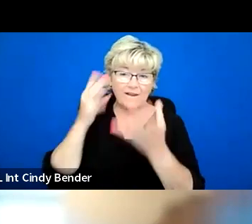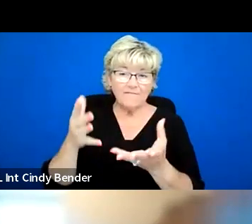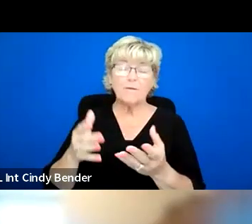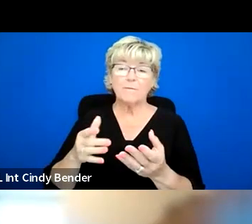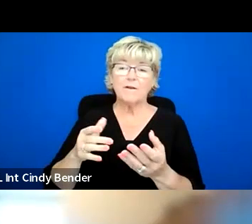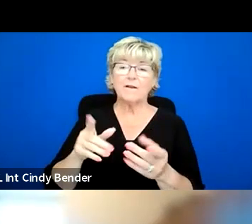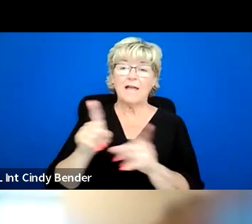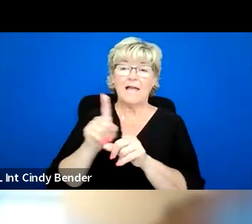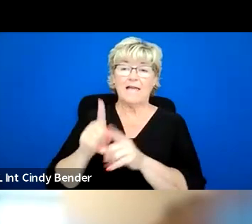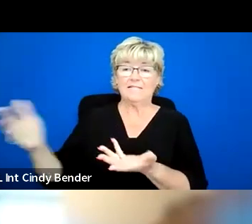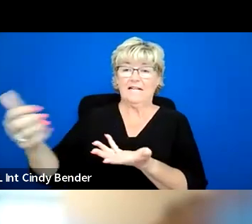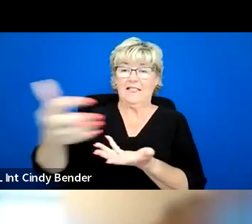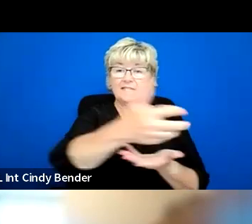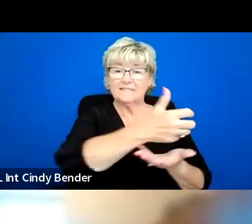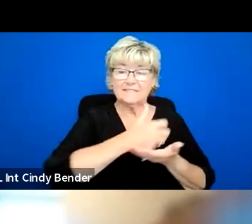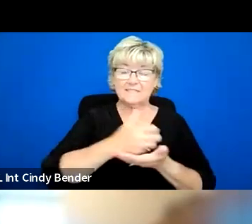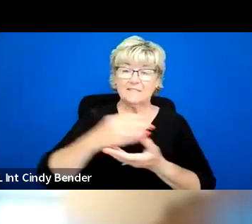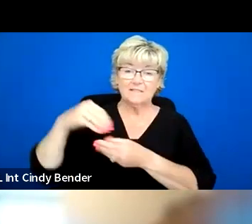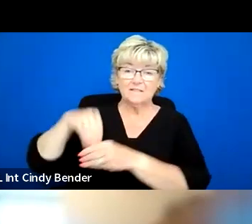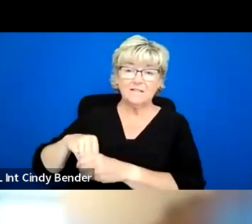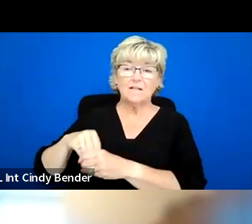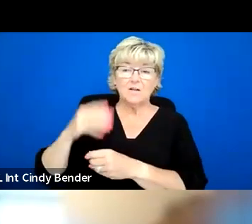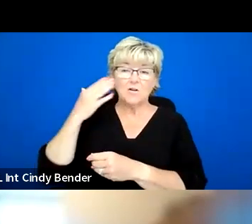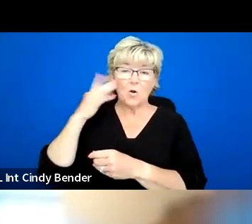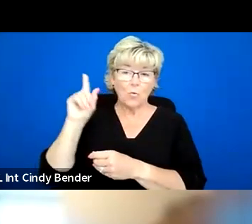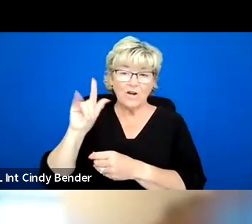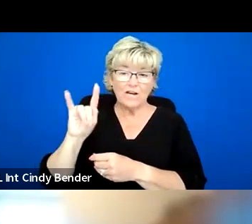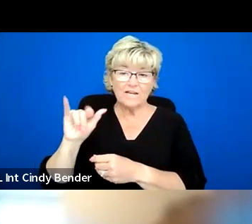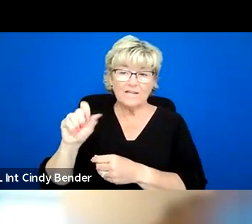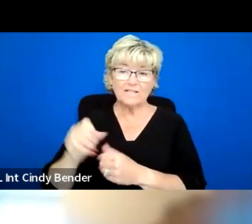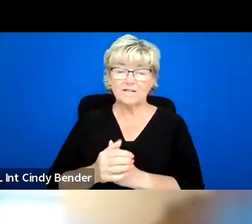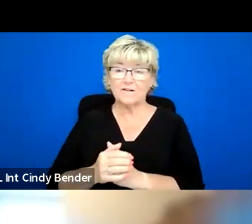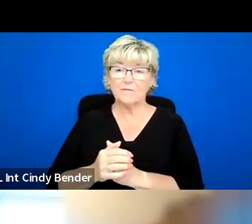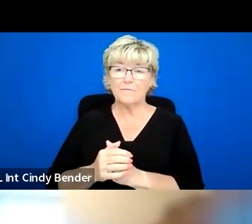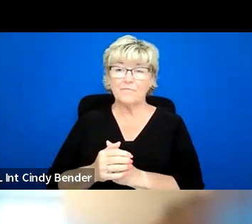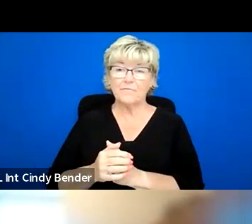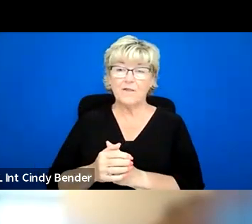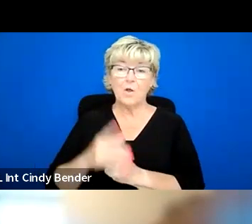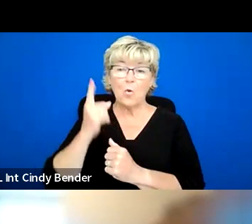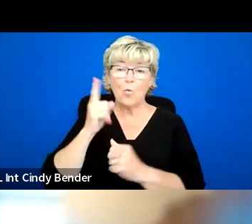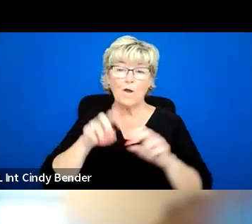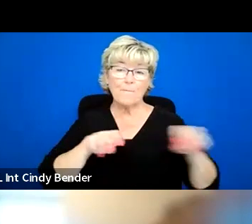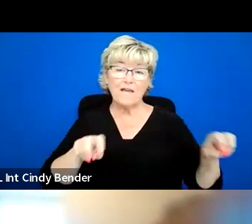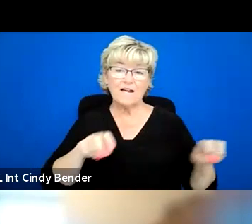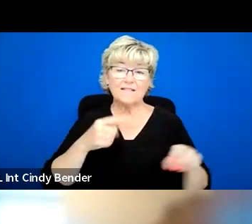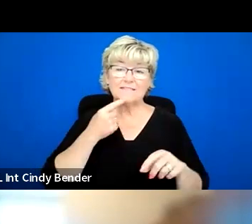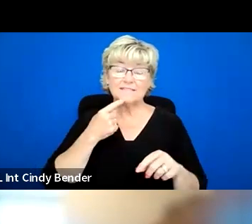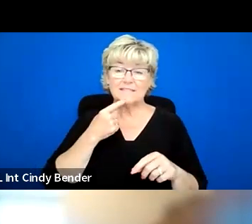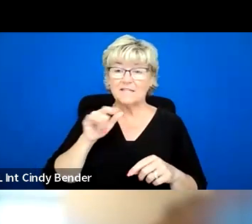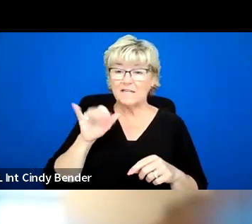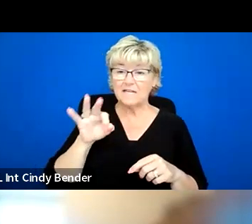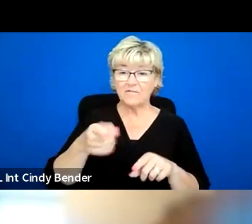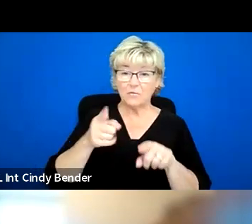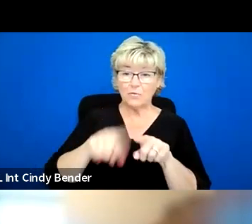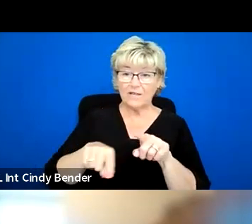as collecting it. And I really liked how one of the panelists stated about if you